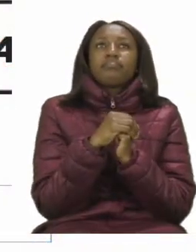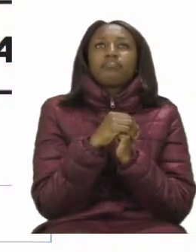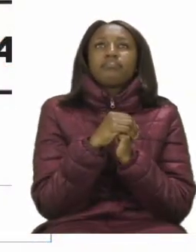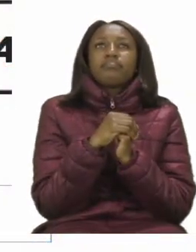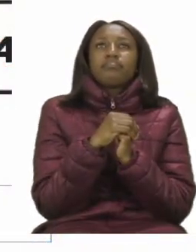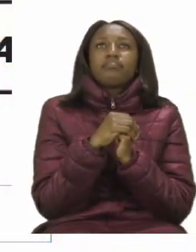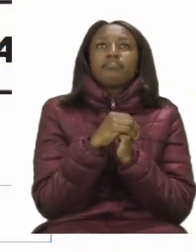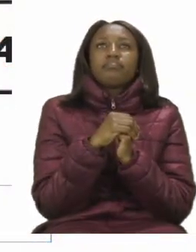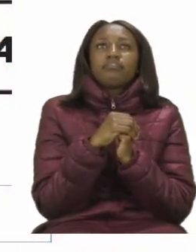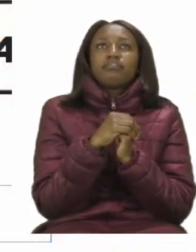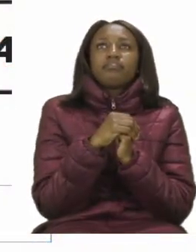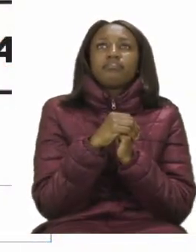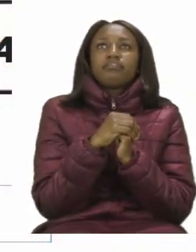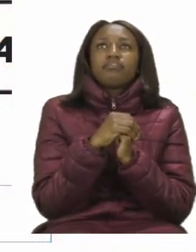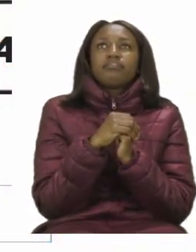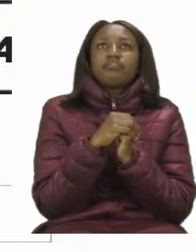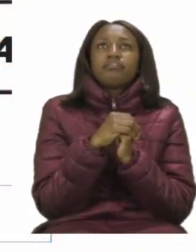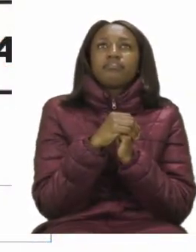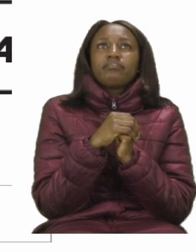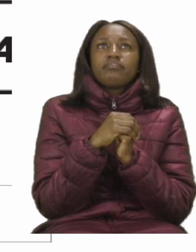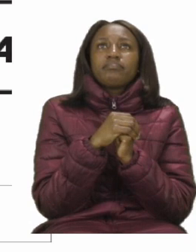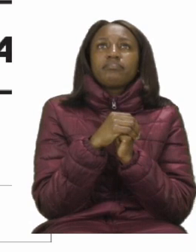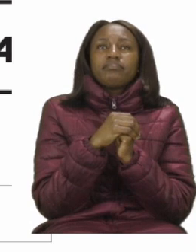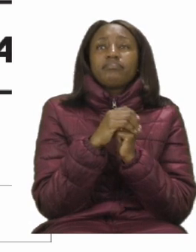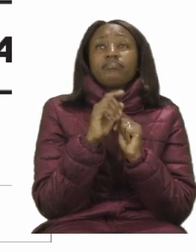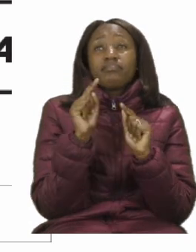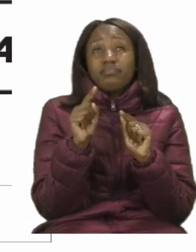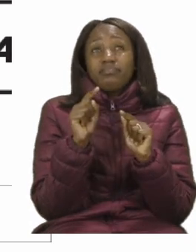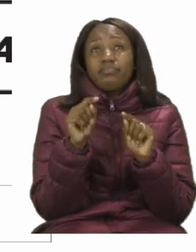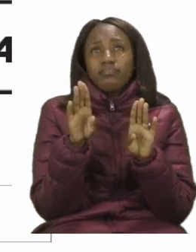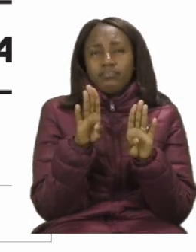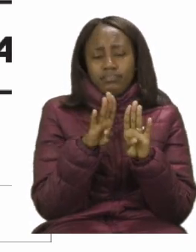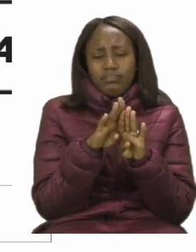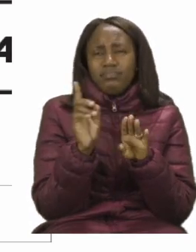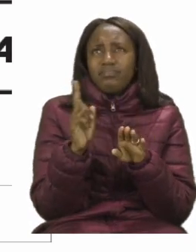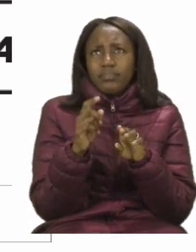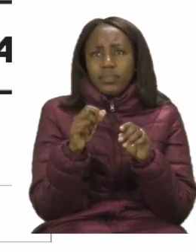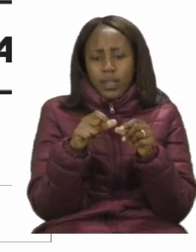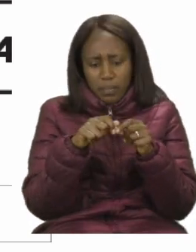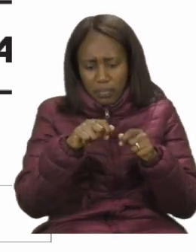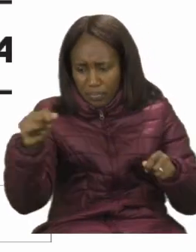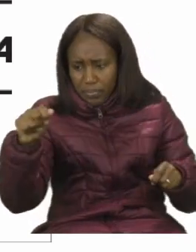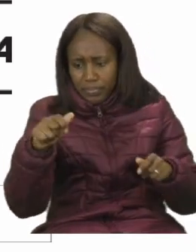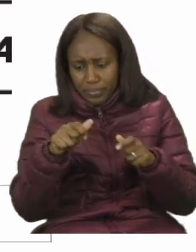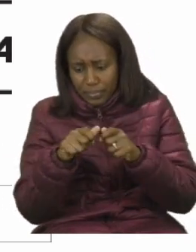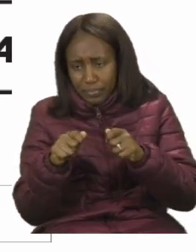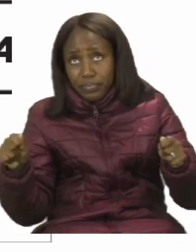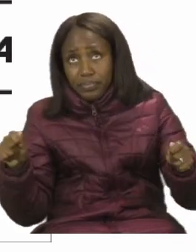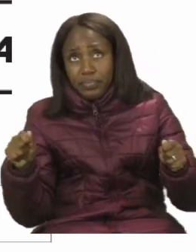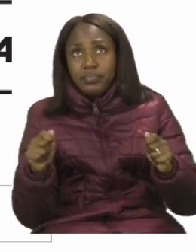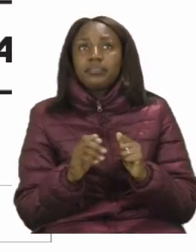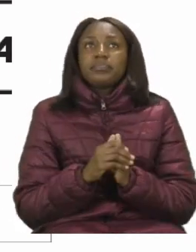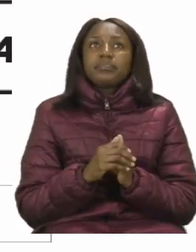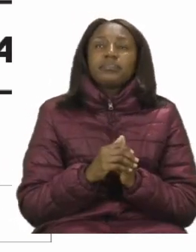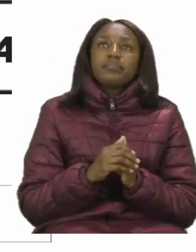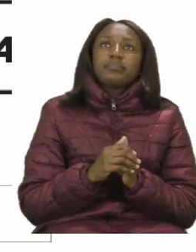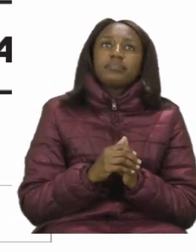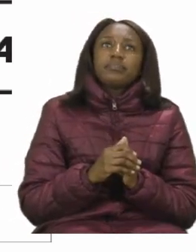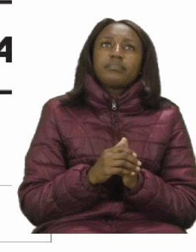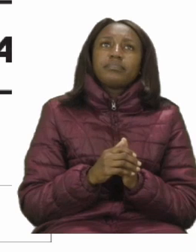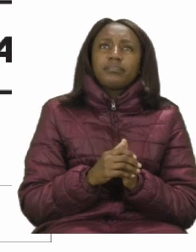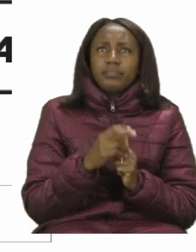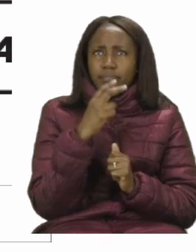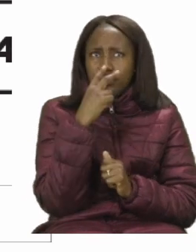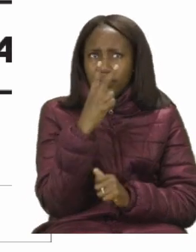on page 13, we have to measure. Okay, so you will see it says